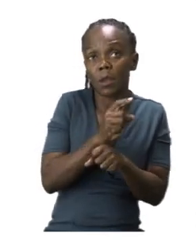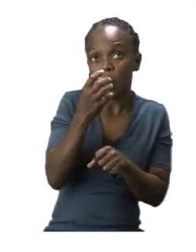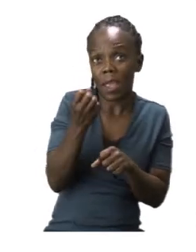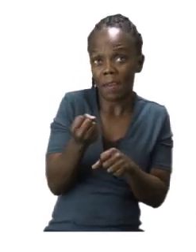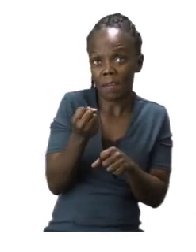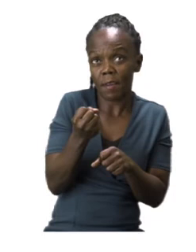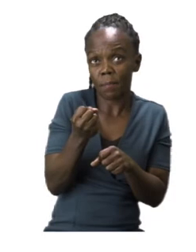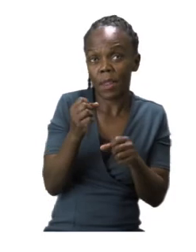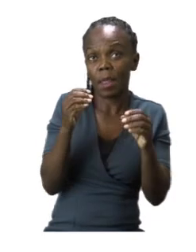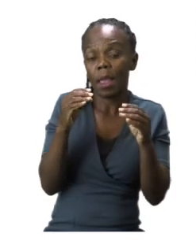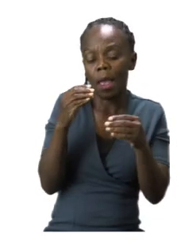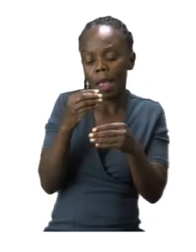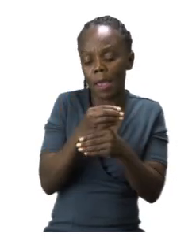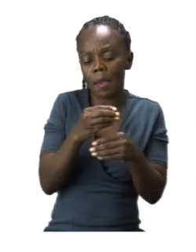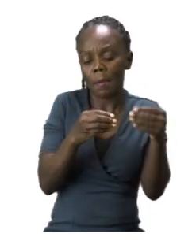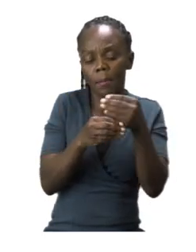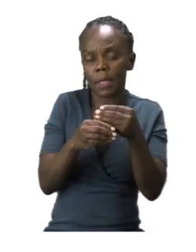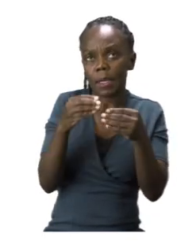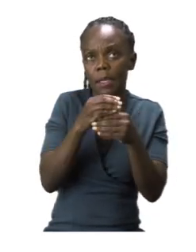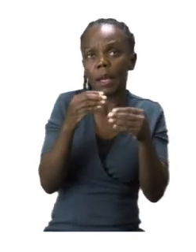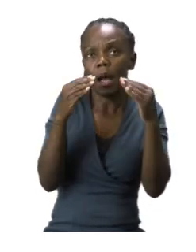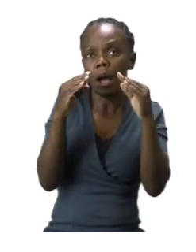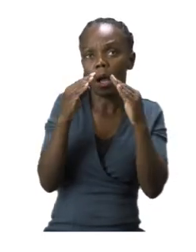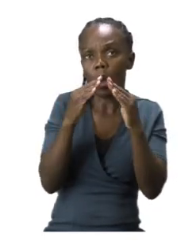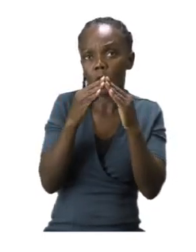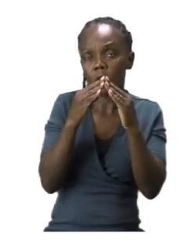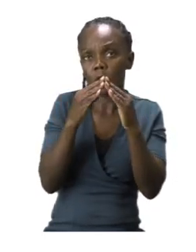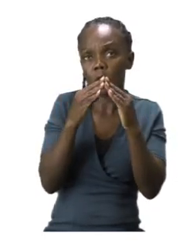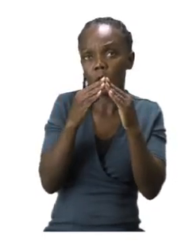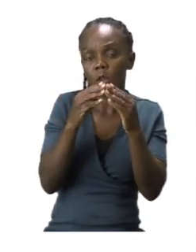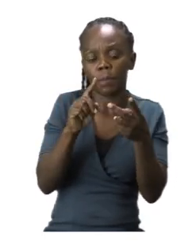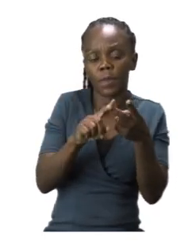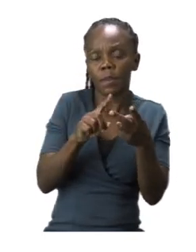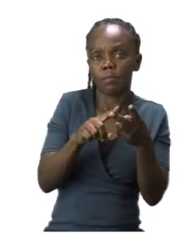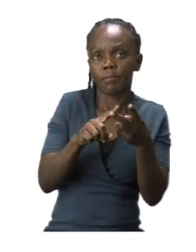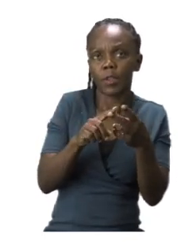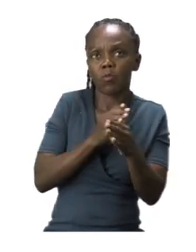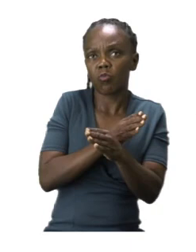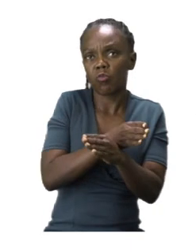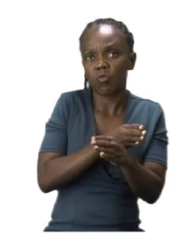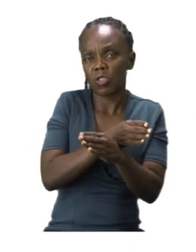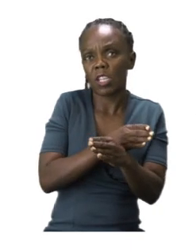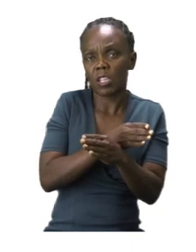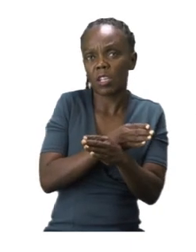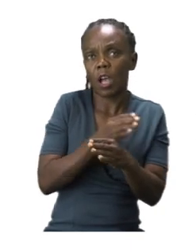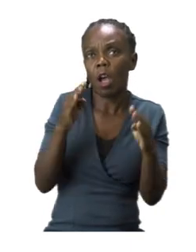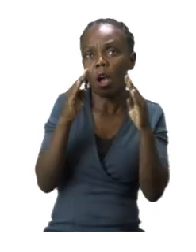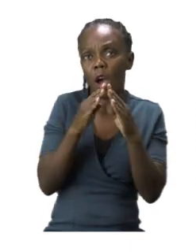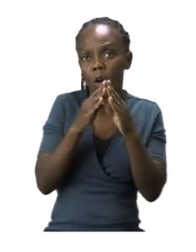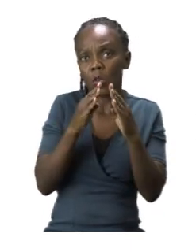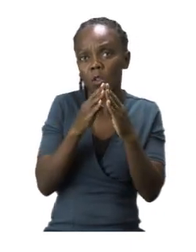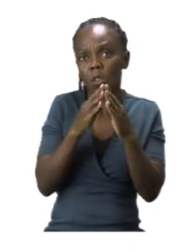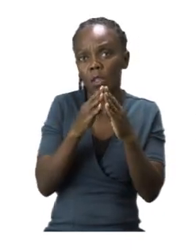house, and a straw house. It is your job